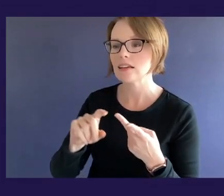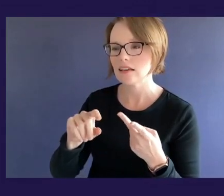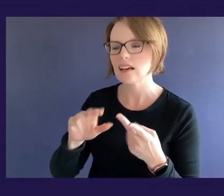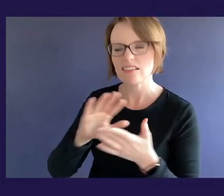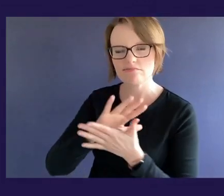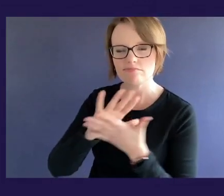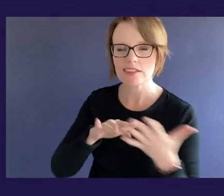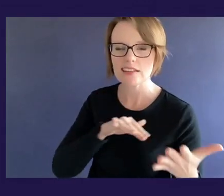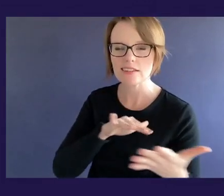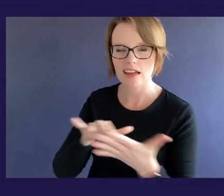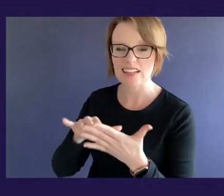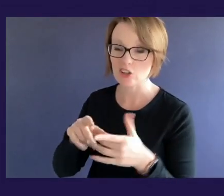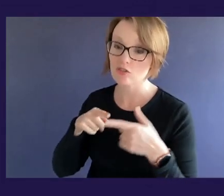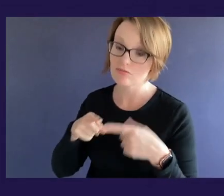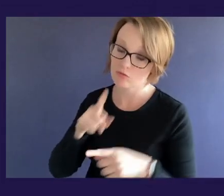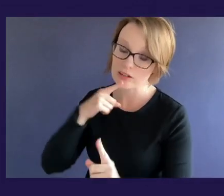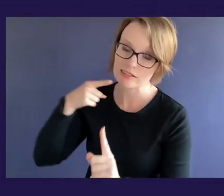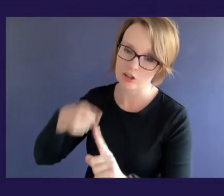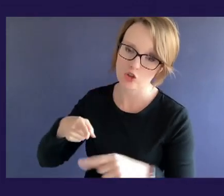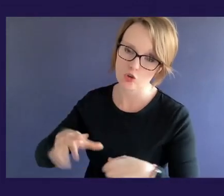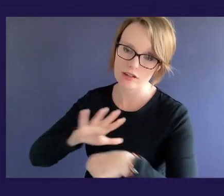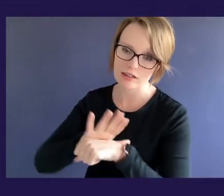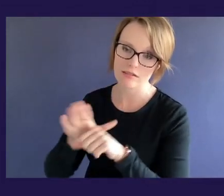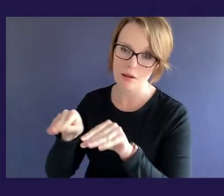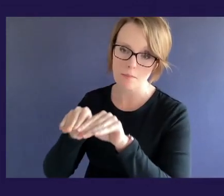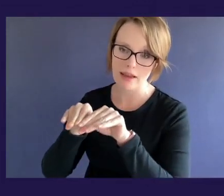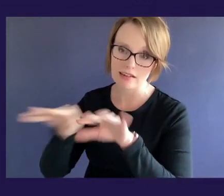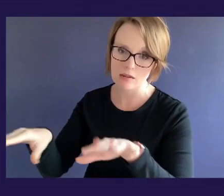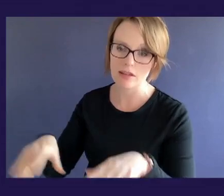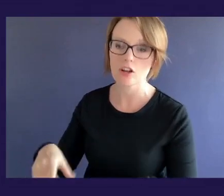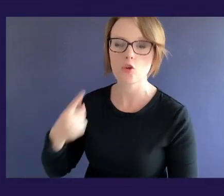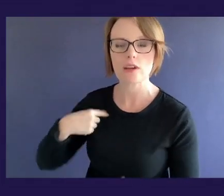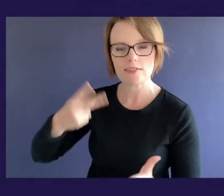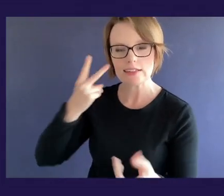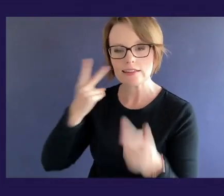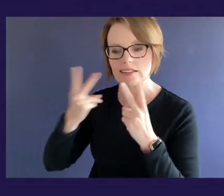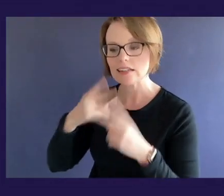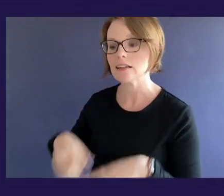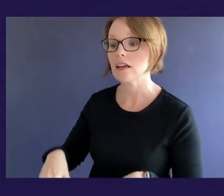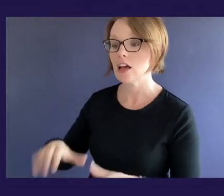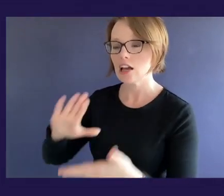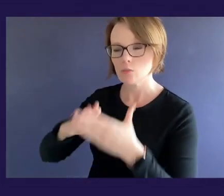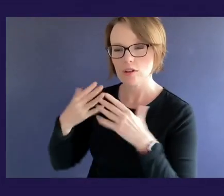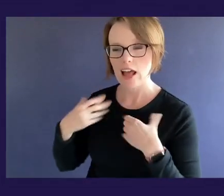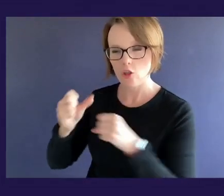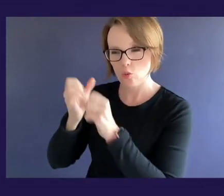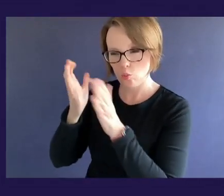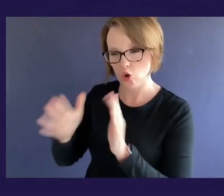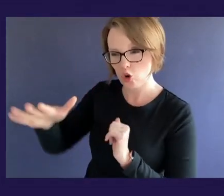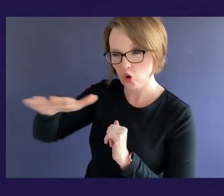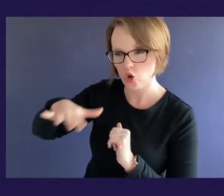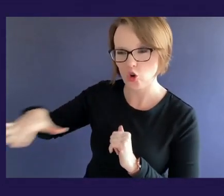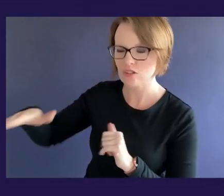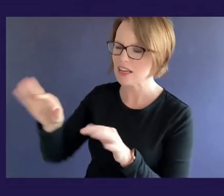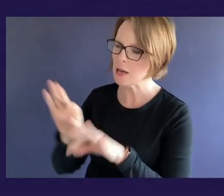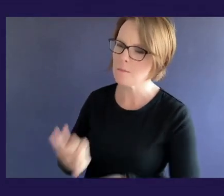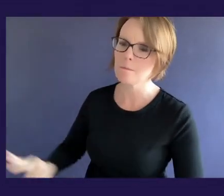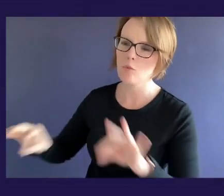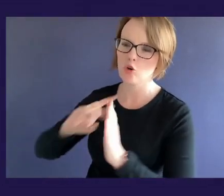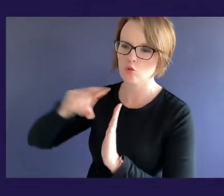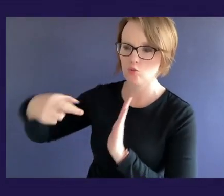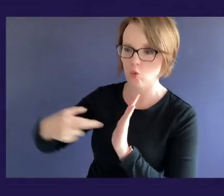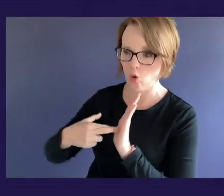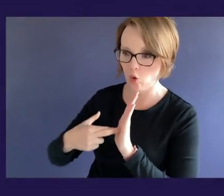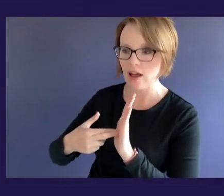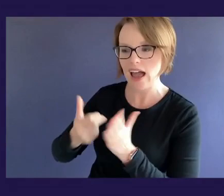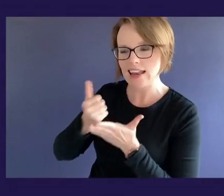pandemic, about the importance of community health workers and building that trust and being also